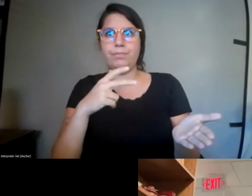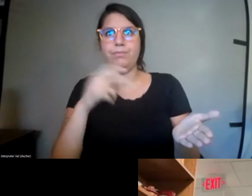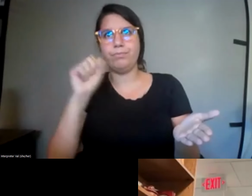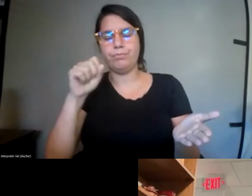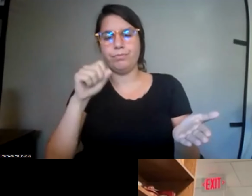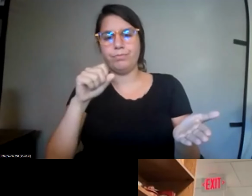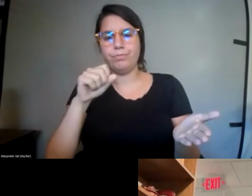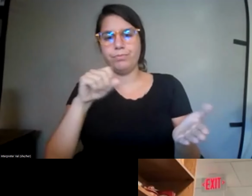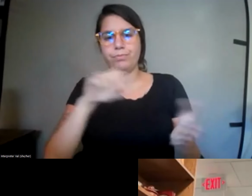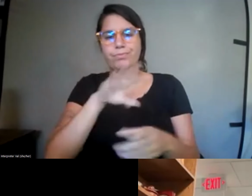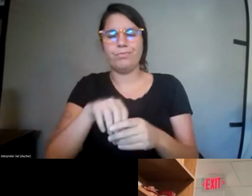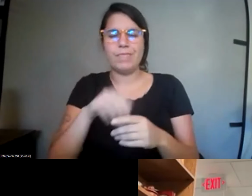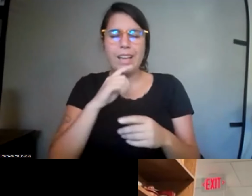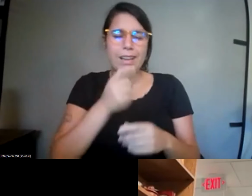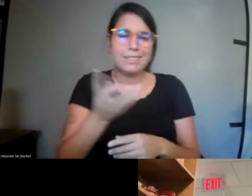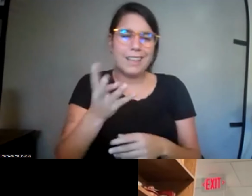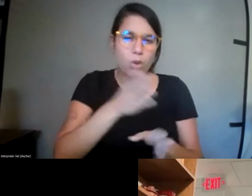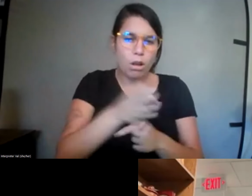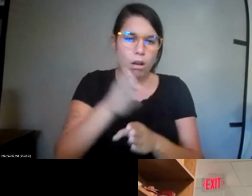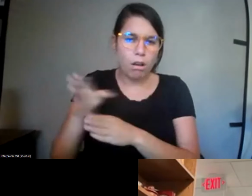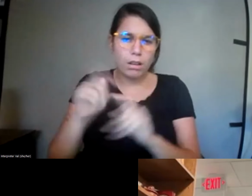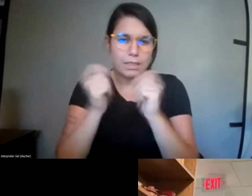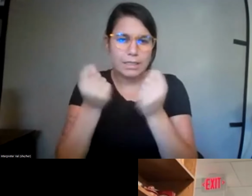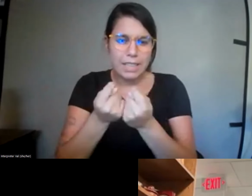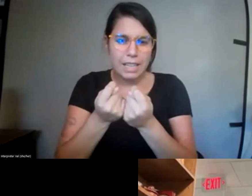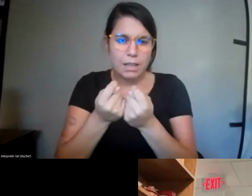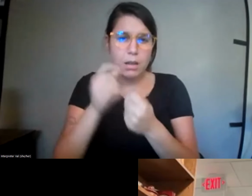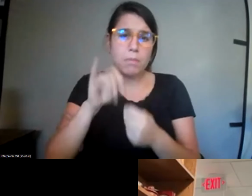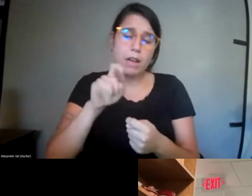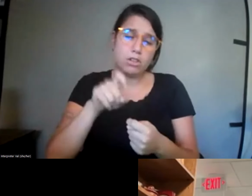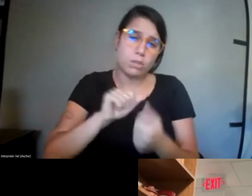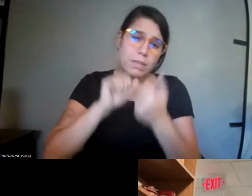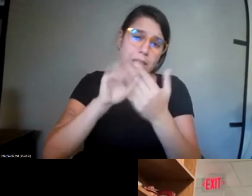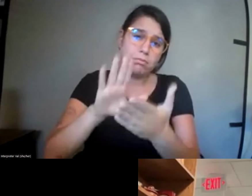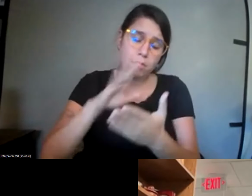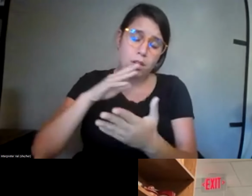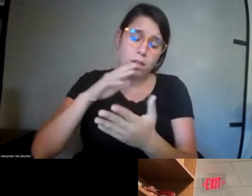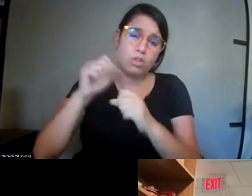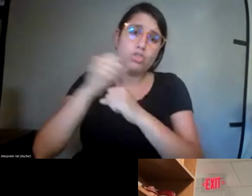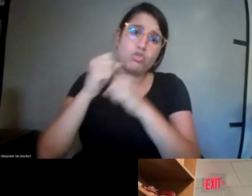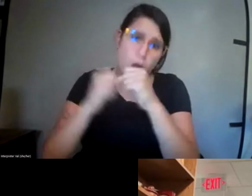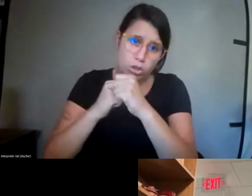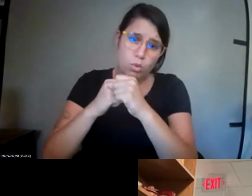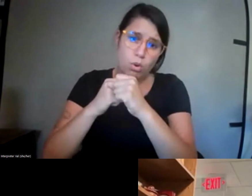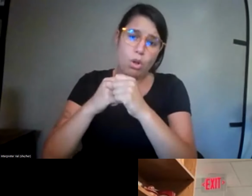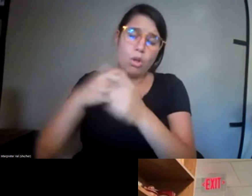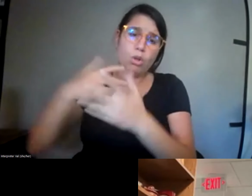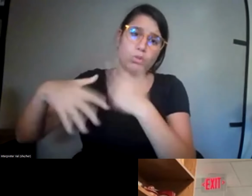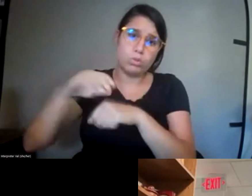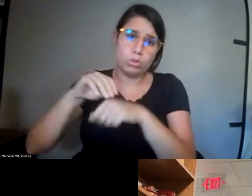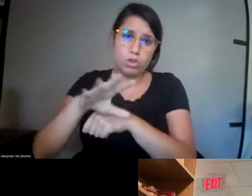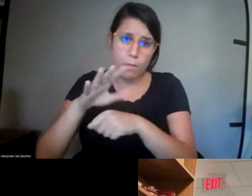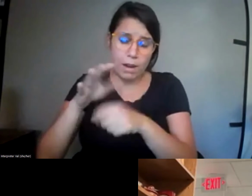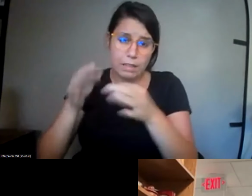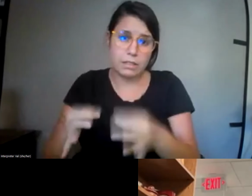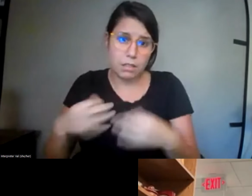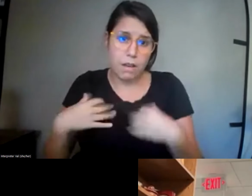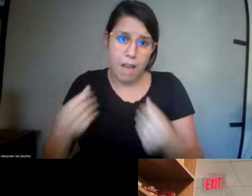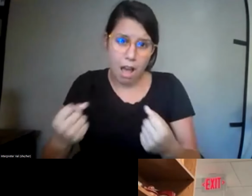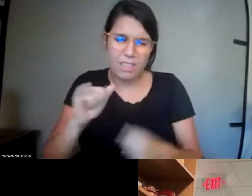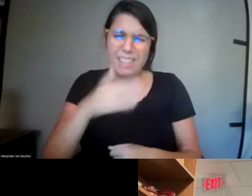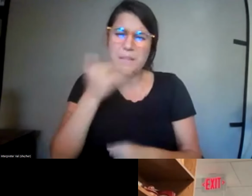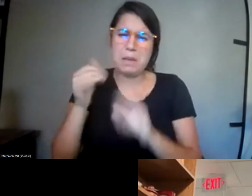encompass interdisciplinary teams, which addresses the structural determinants of health. And that is really the best relationship between the